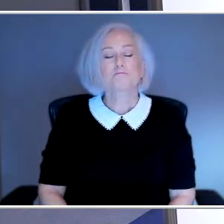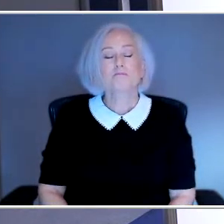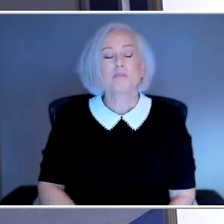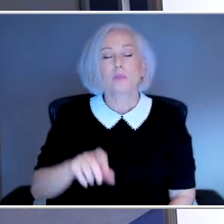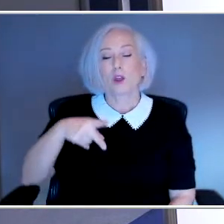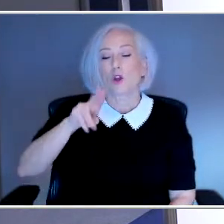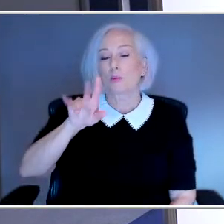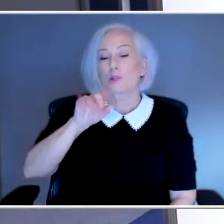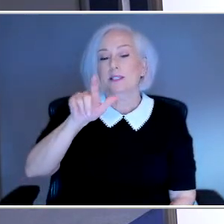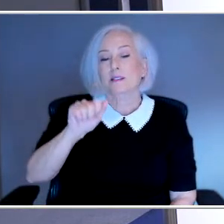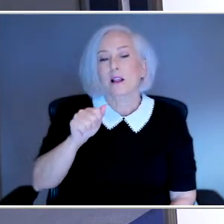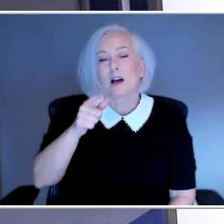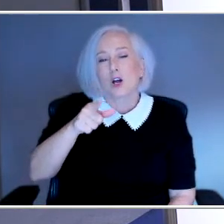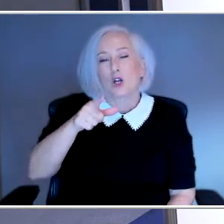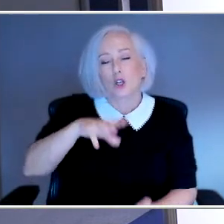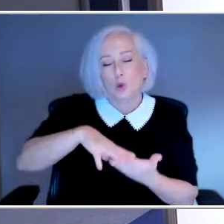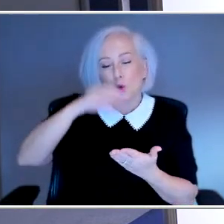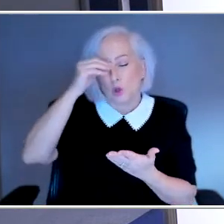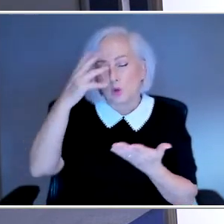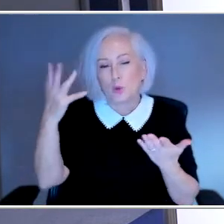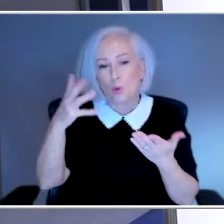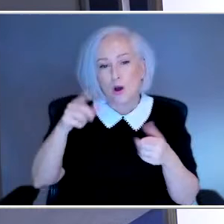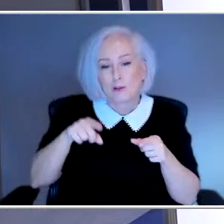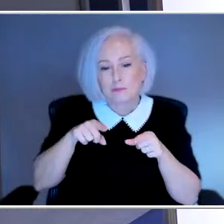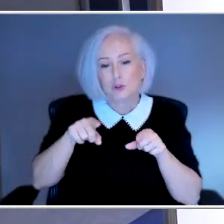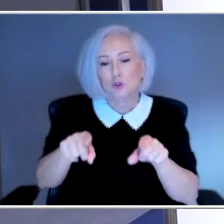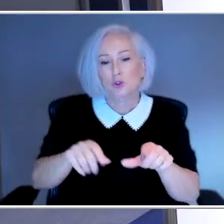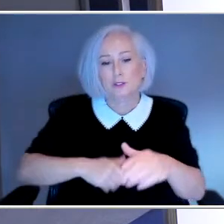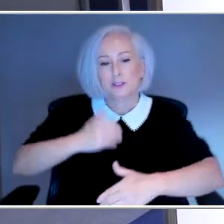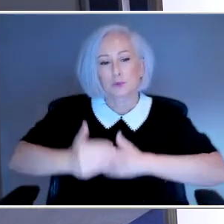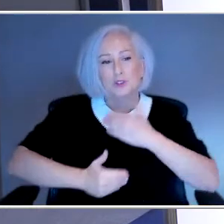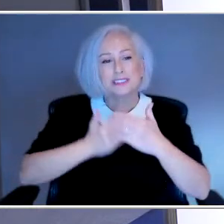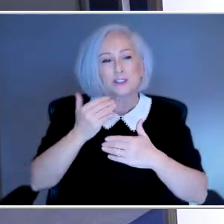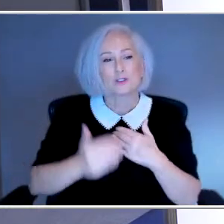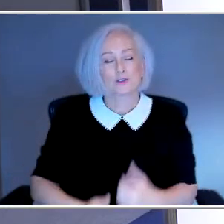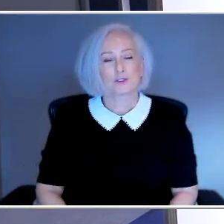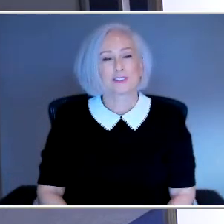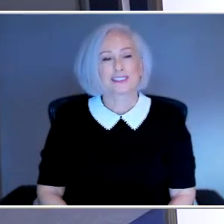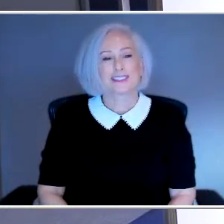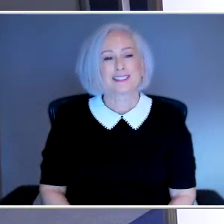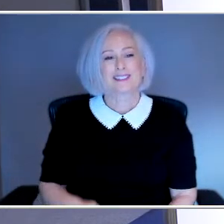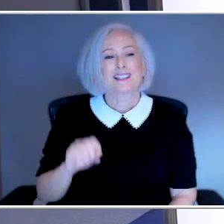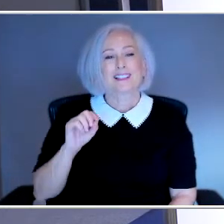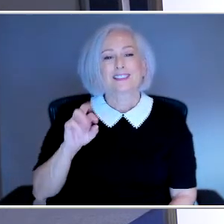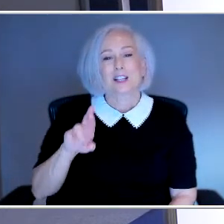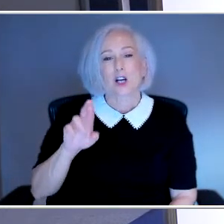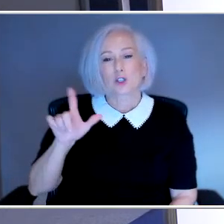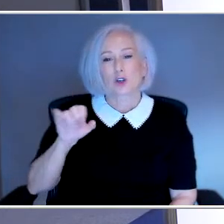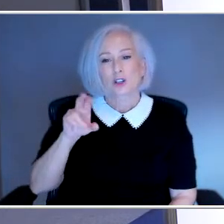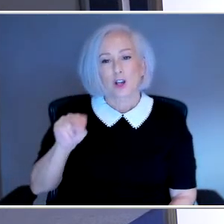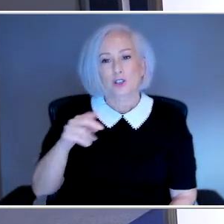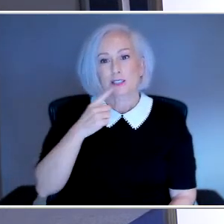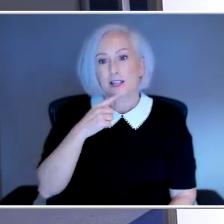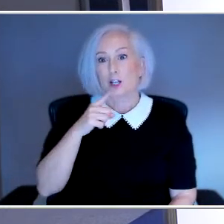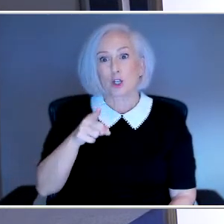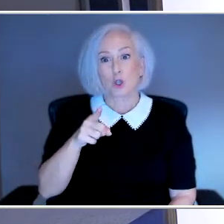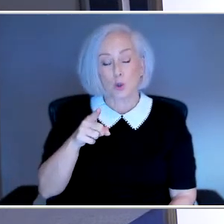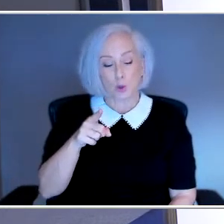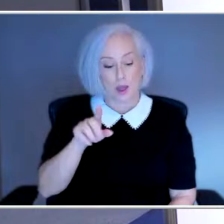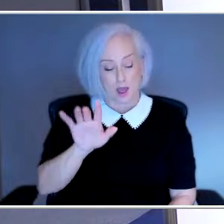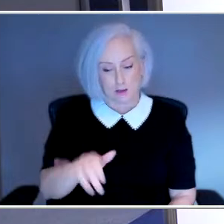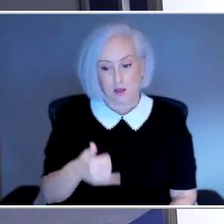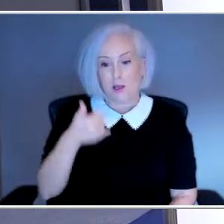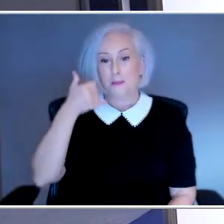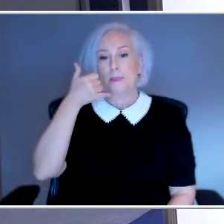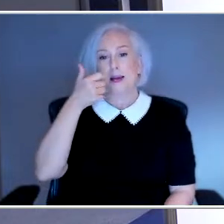learning along the way? I mean, as Dr. Larson has said, some people don't realize that genetic counseling is something you can pick up the phone and call and come in